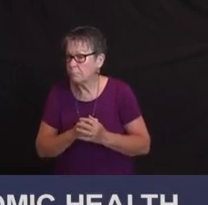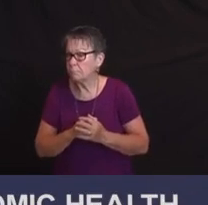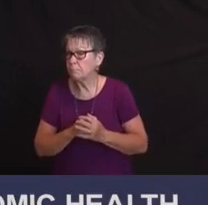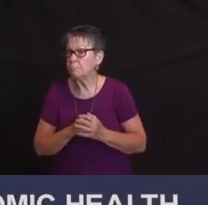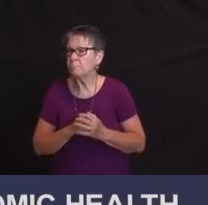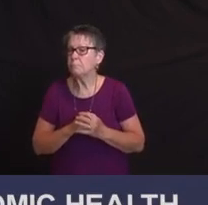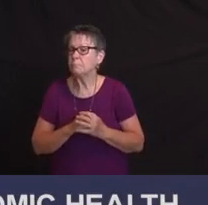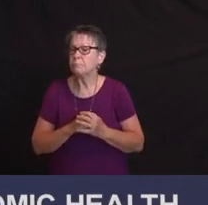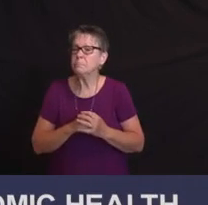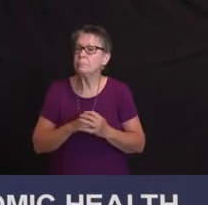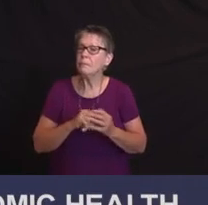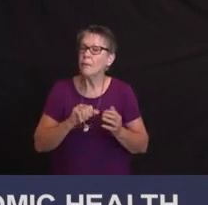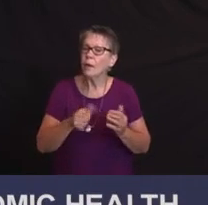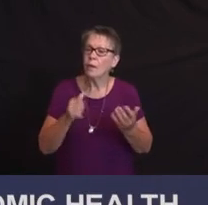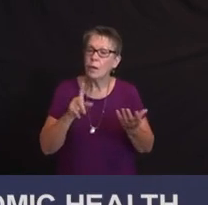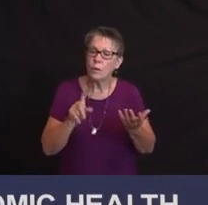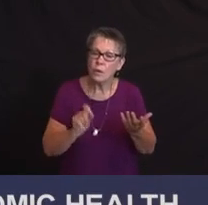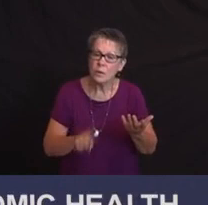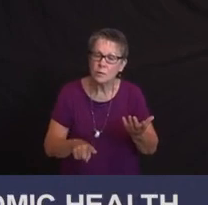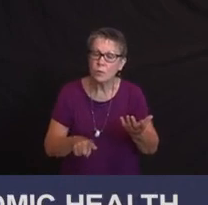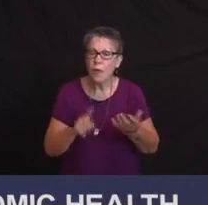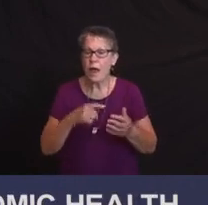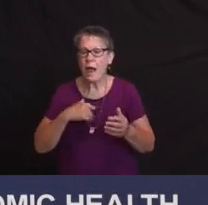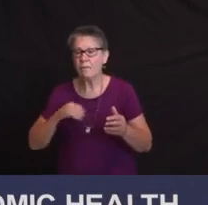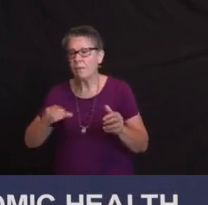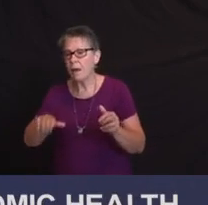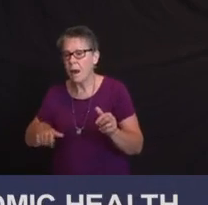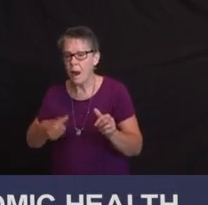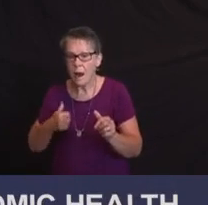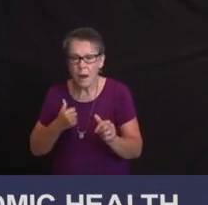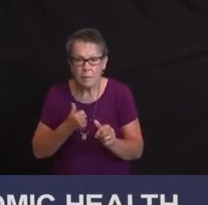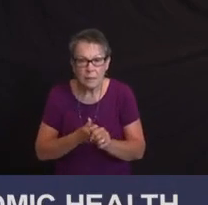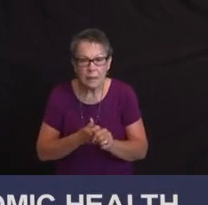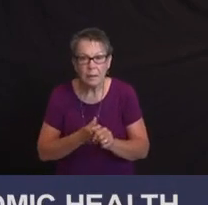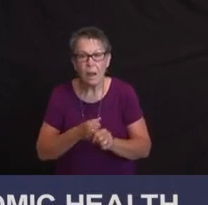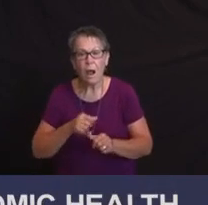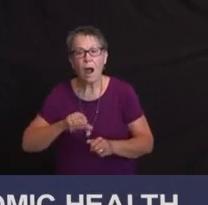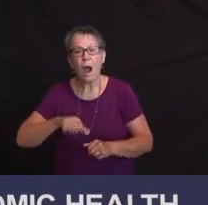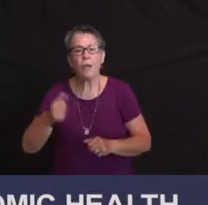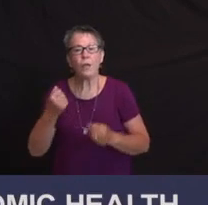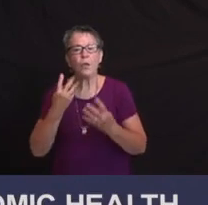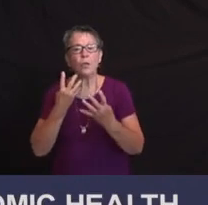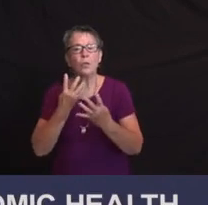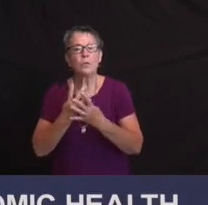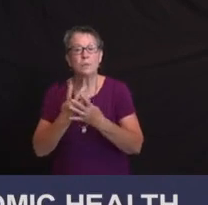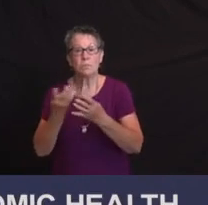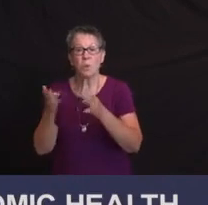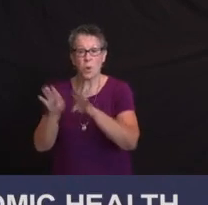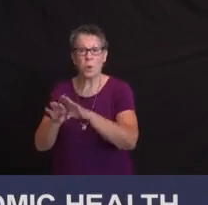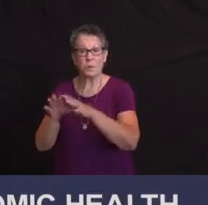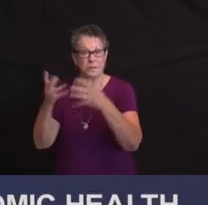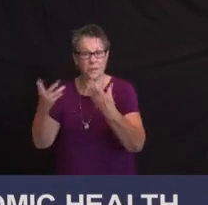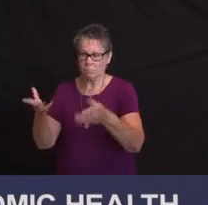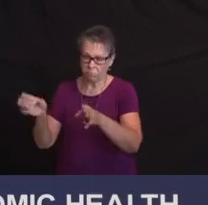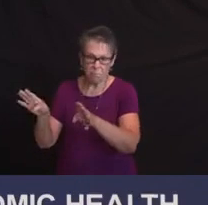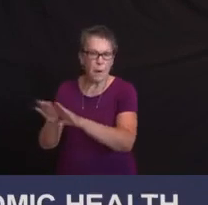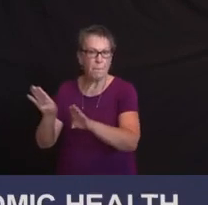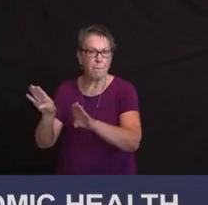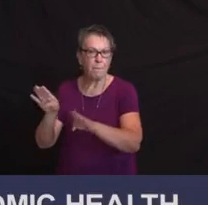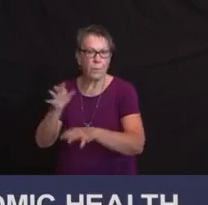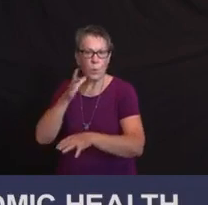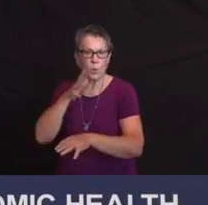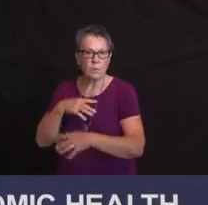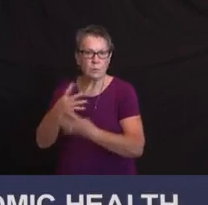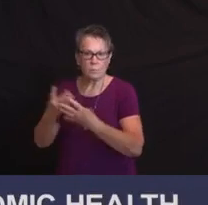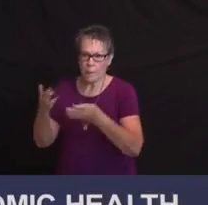ask you for an update if you have one on Edna Mahan closure. I know it's been 2 months since you said you would work toward that. You said it could take years. Curious whether there's anything